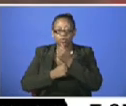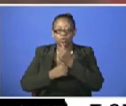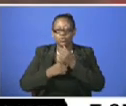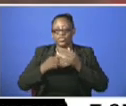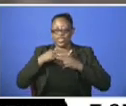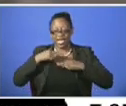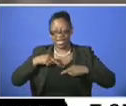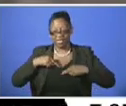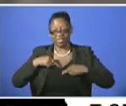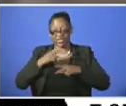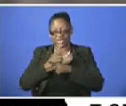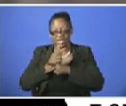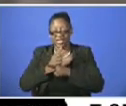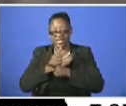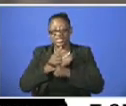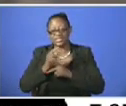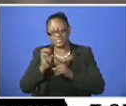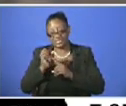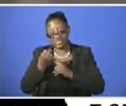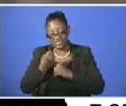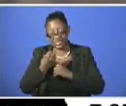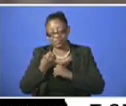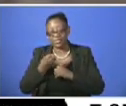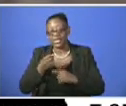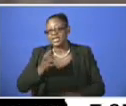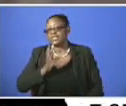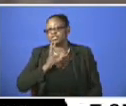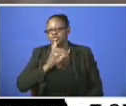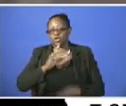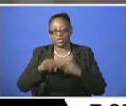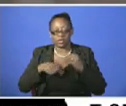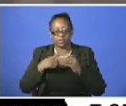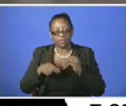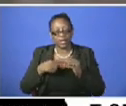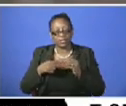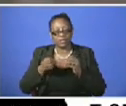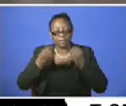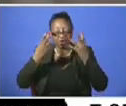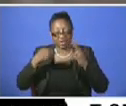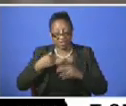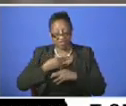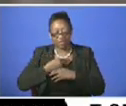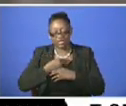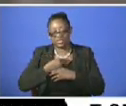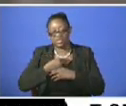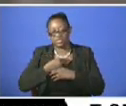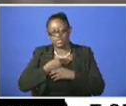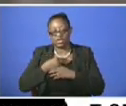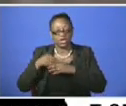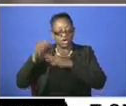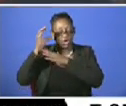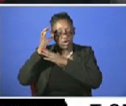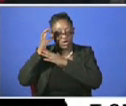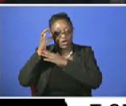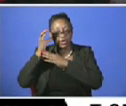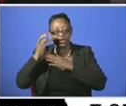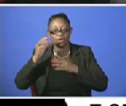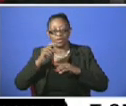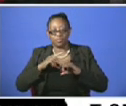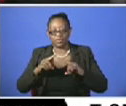healthcare system. COVID-19 is in fact far from the normal. Many of us hate it, but we have to live with it now.